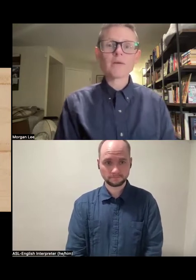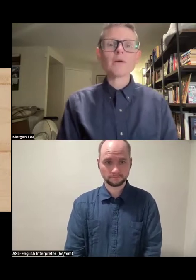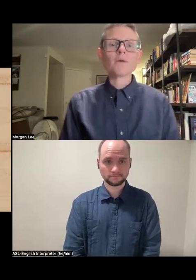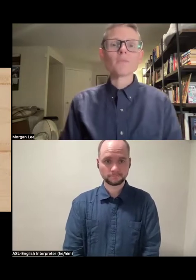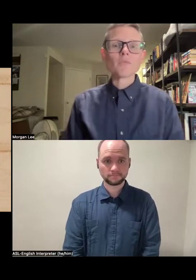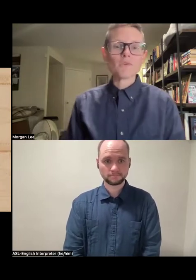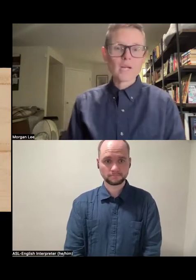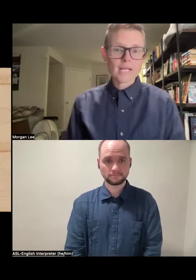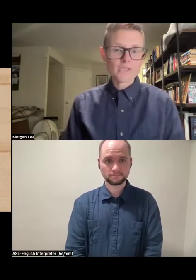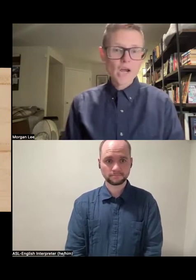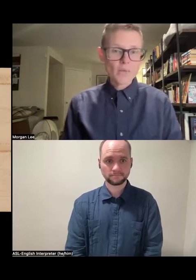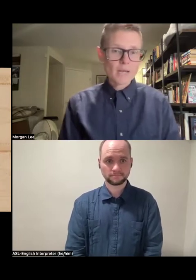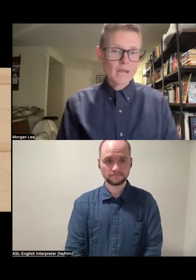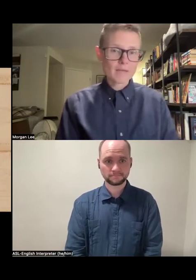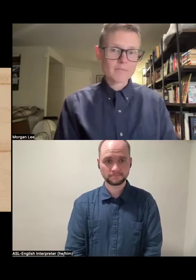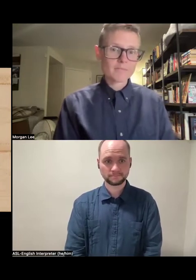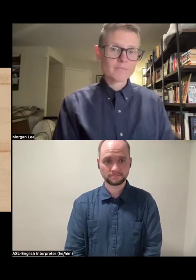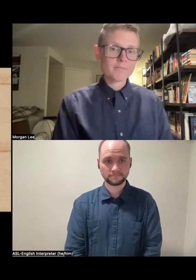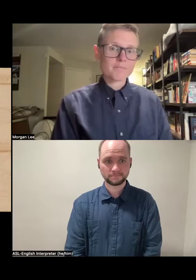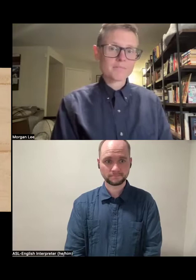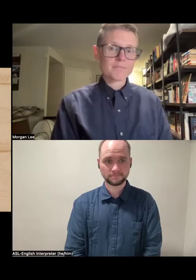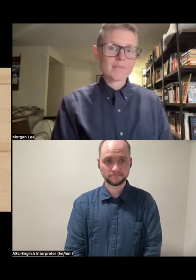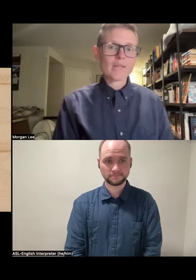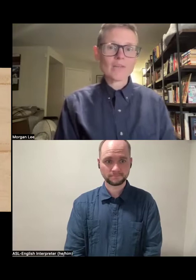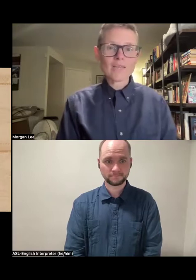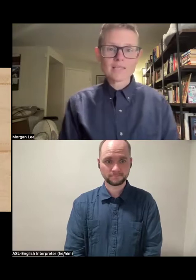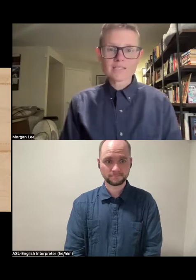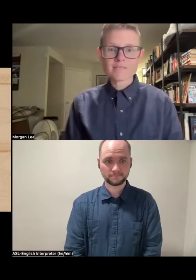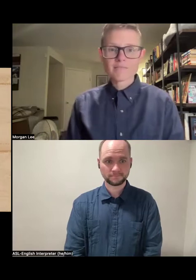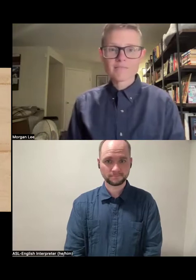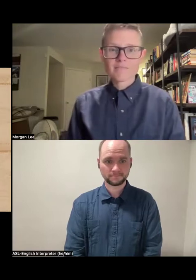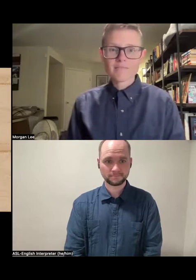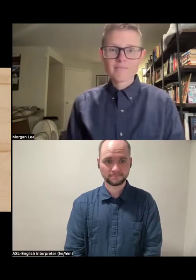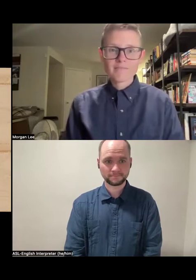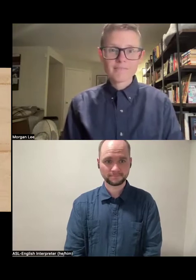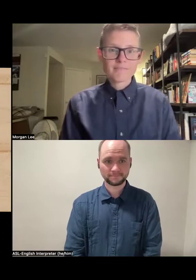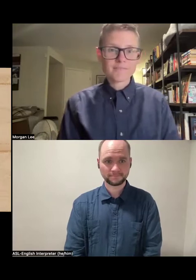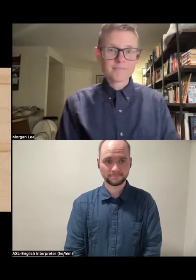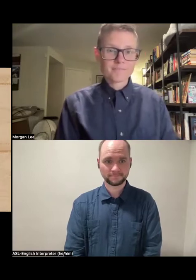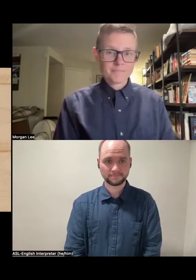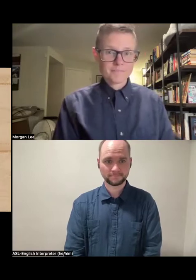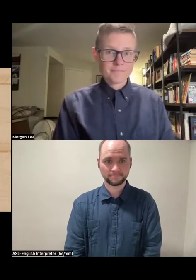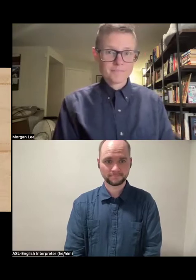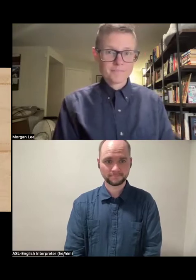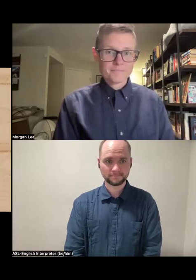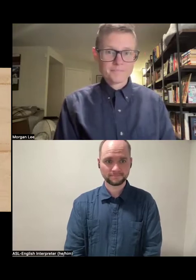need, well, then you're going to get a check on Monday. And look at this.